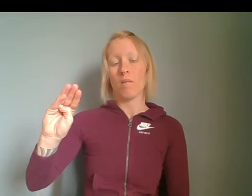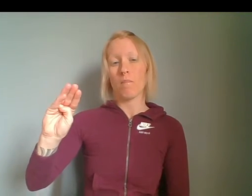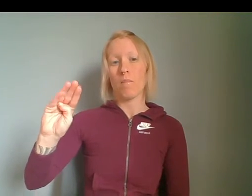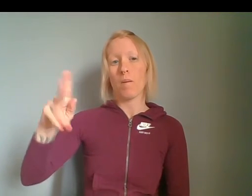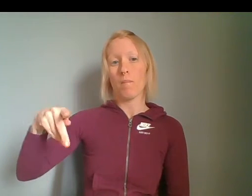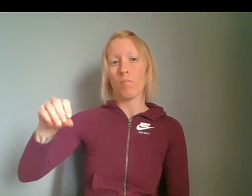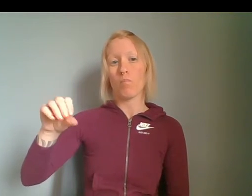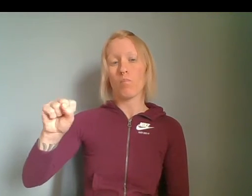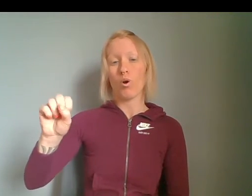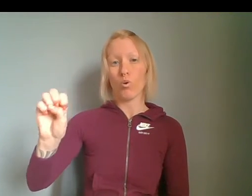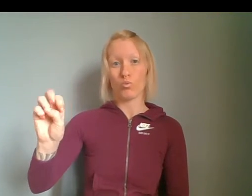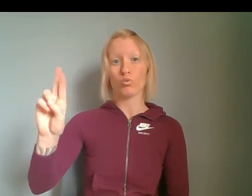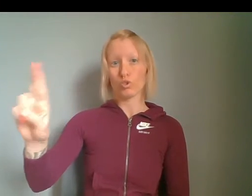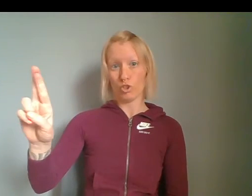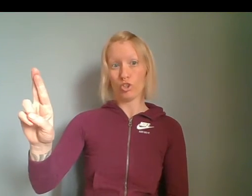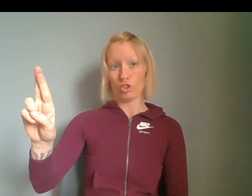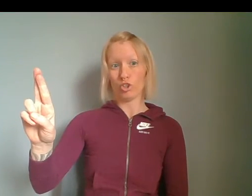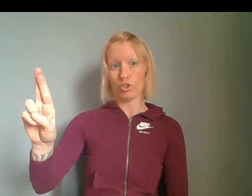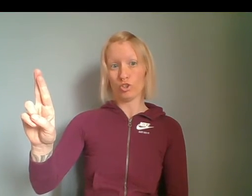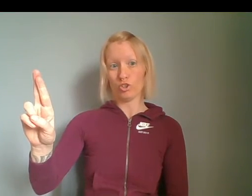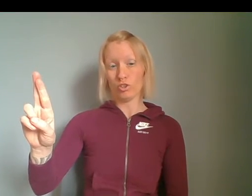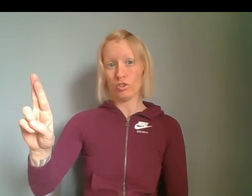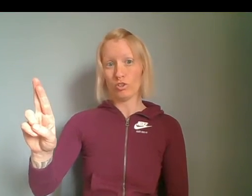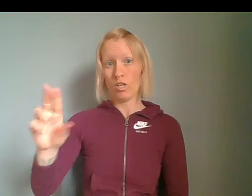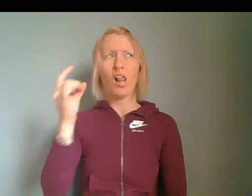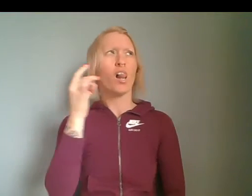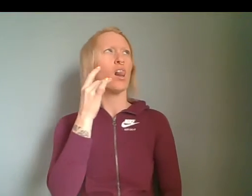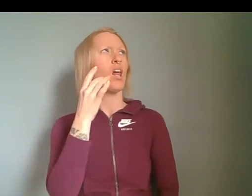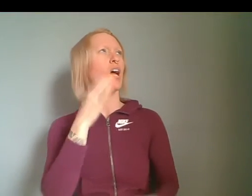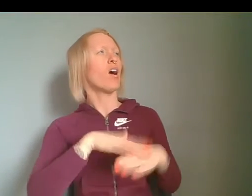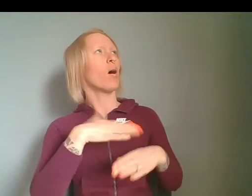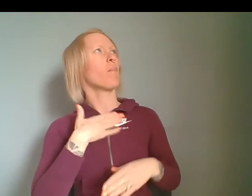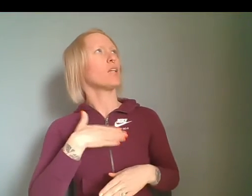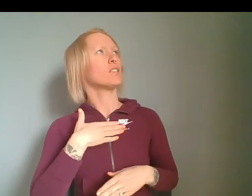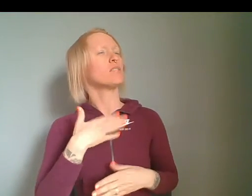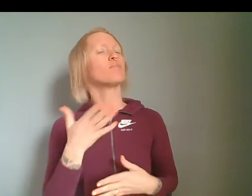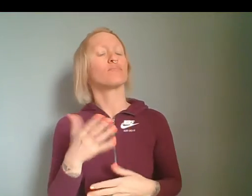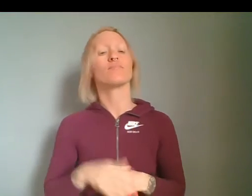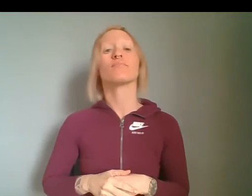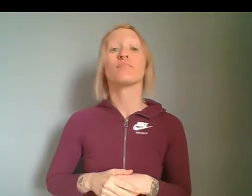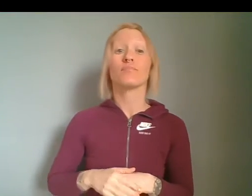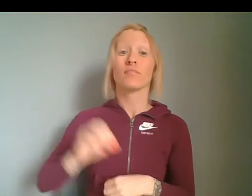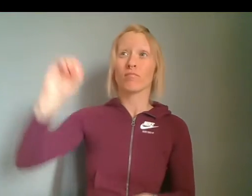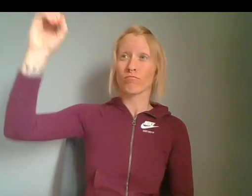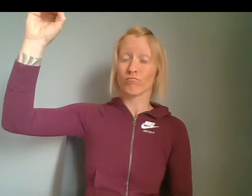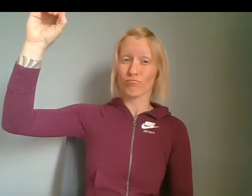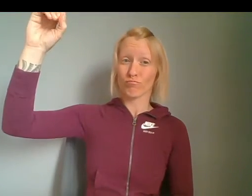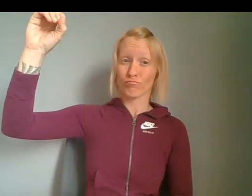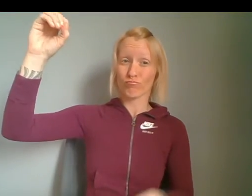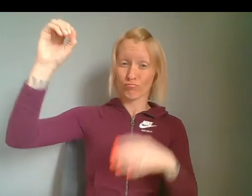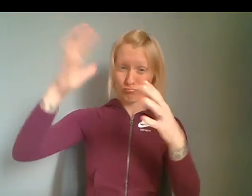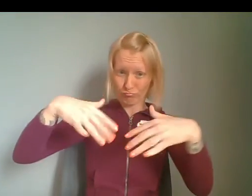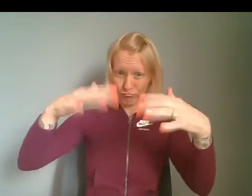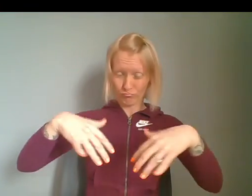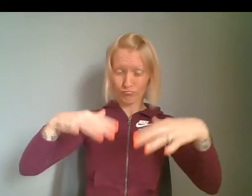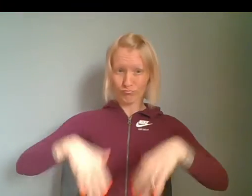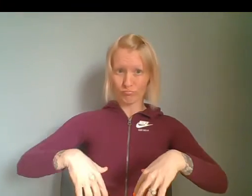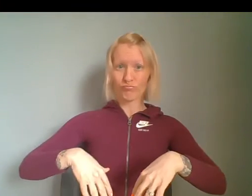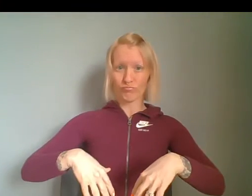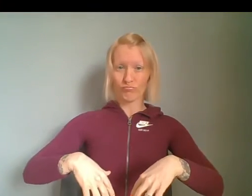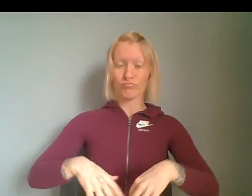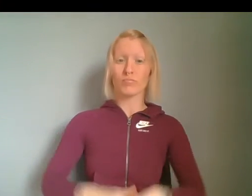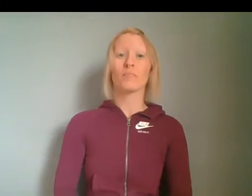on. Decompose. Turn the light back on. And so I understand that you